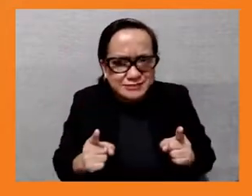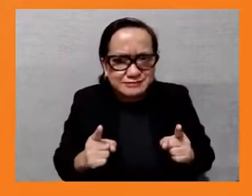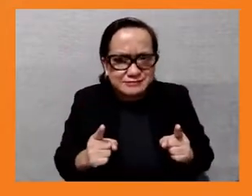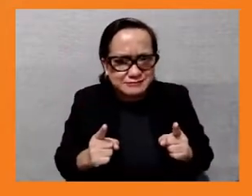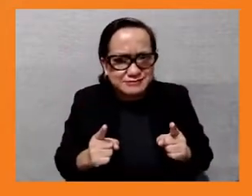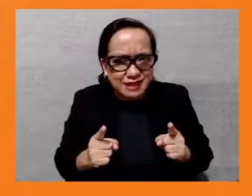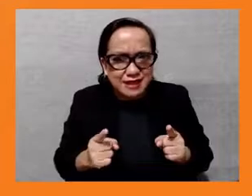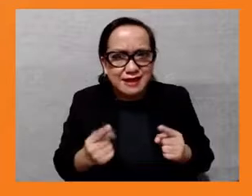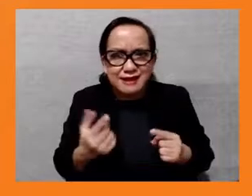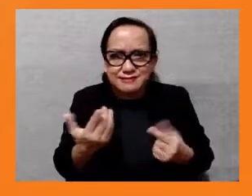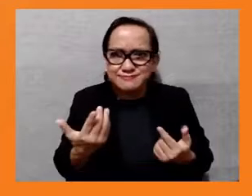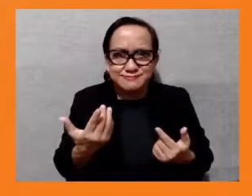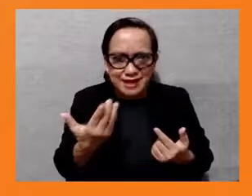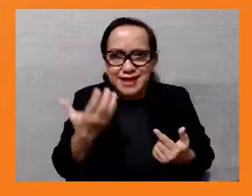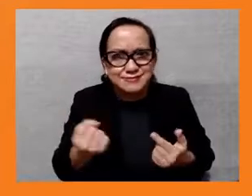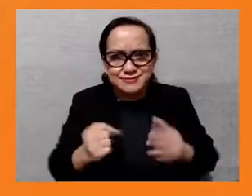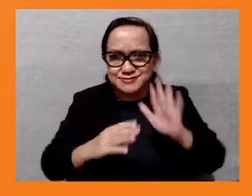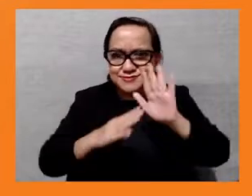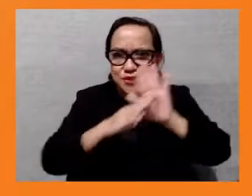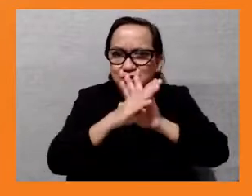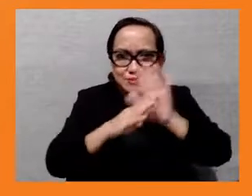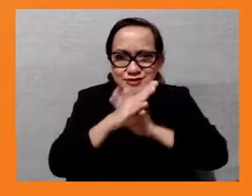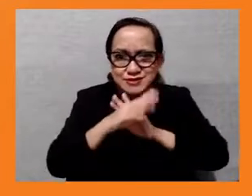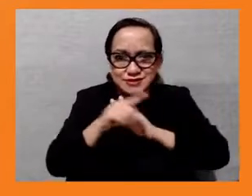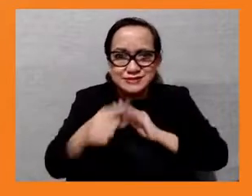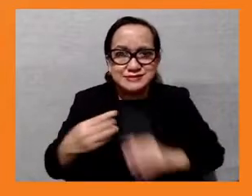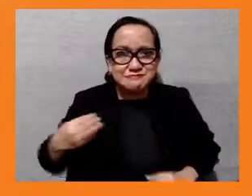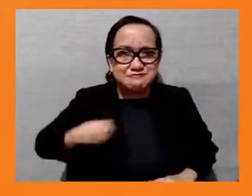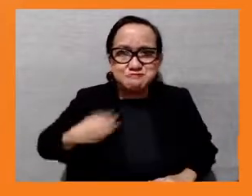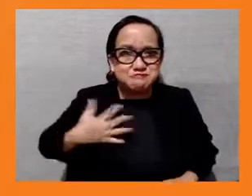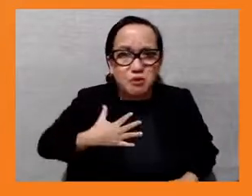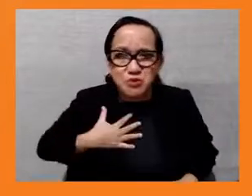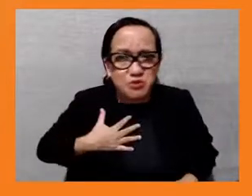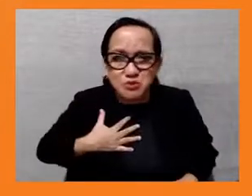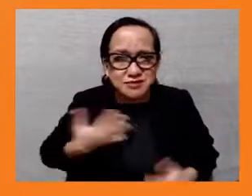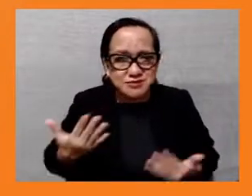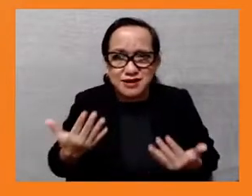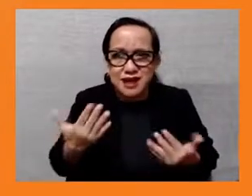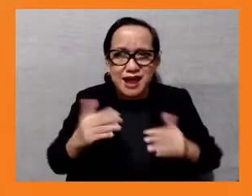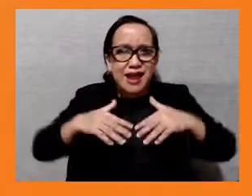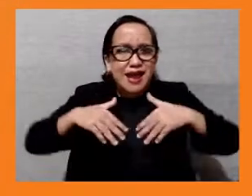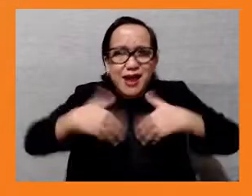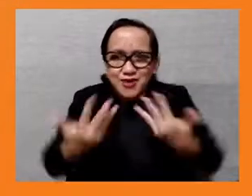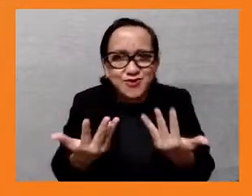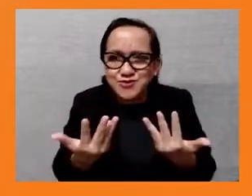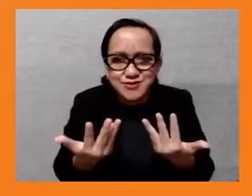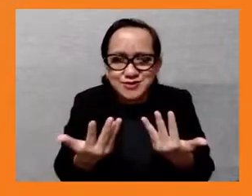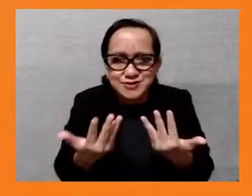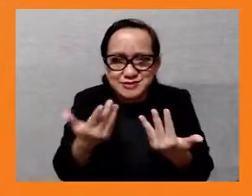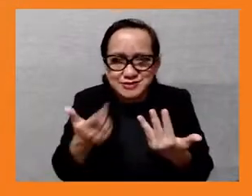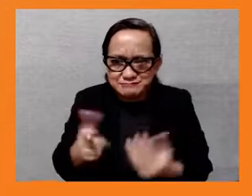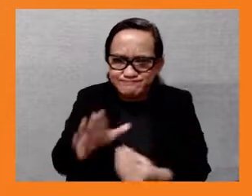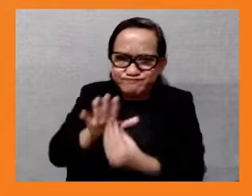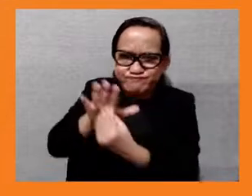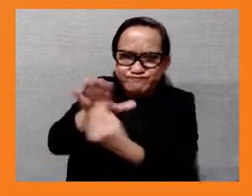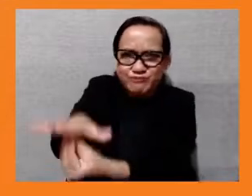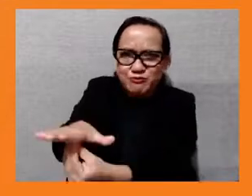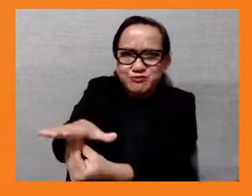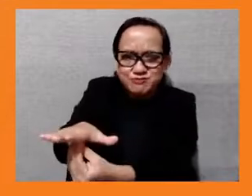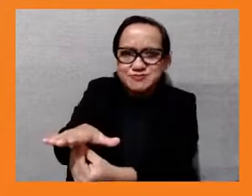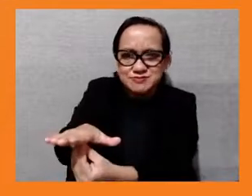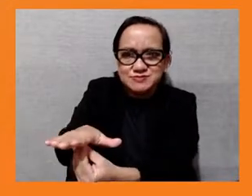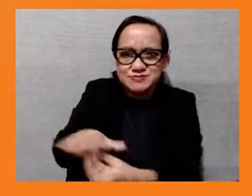current 2009 safeguards policy statement. So without oversimplifying the